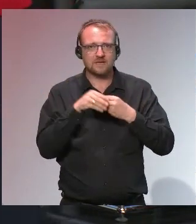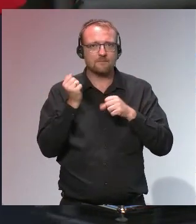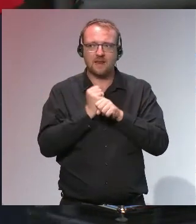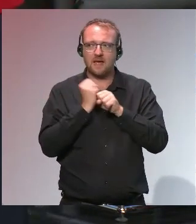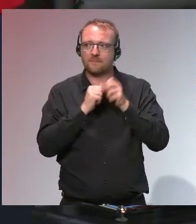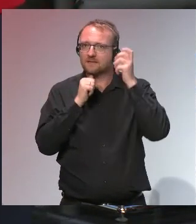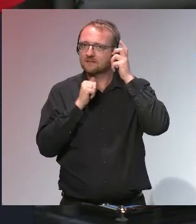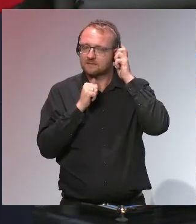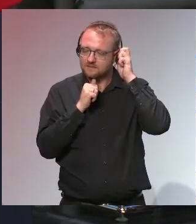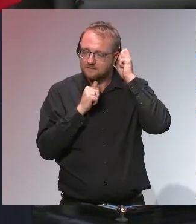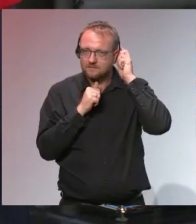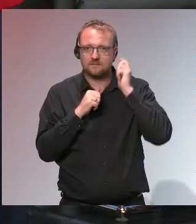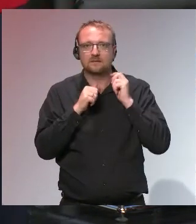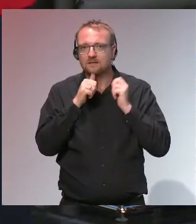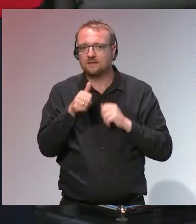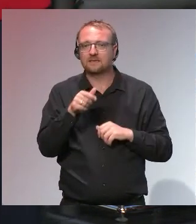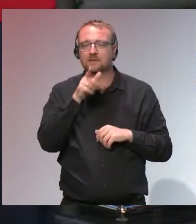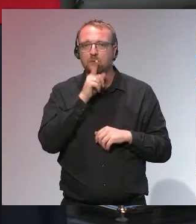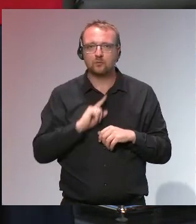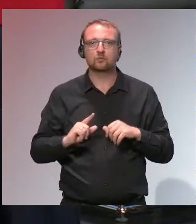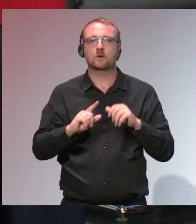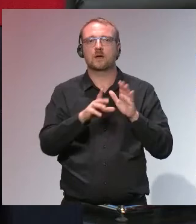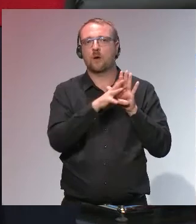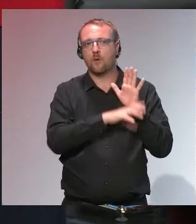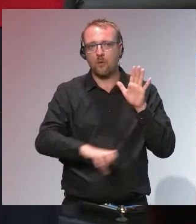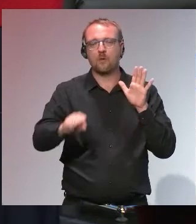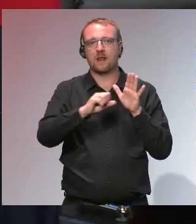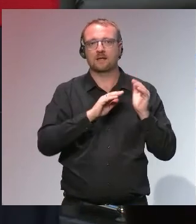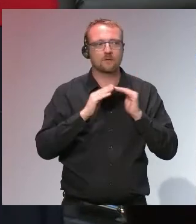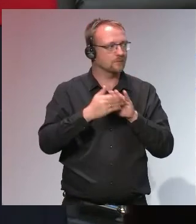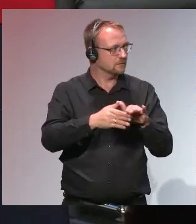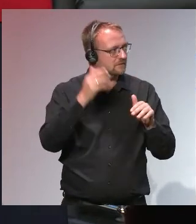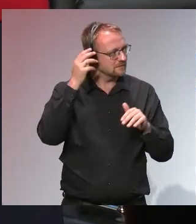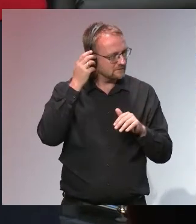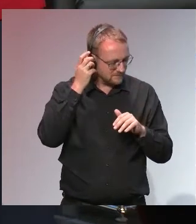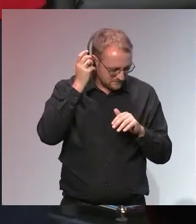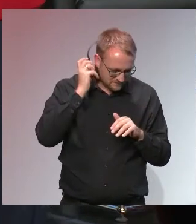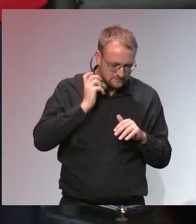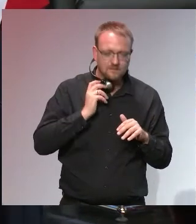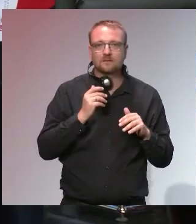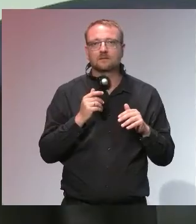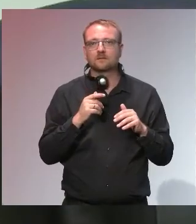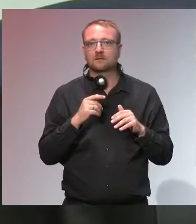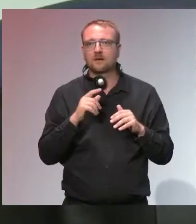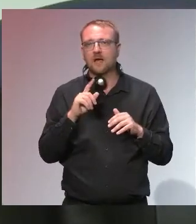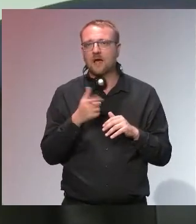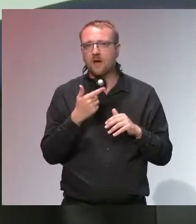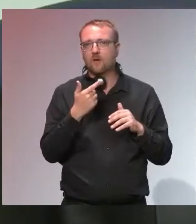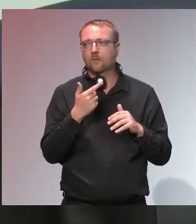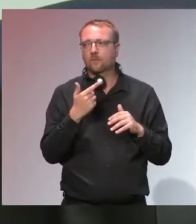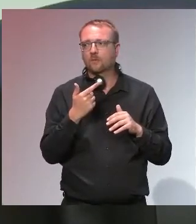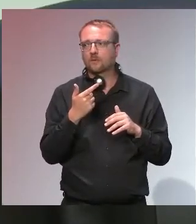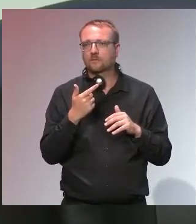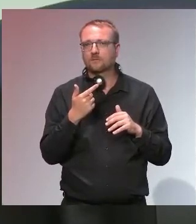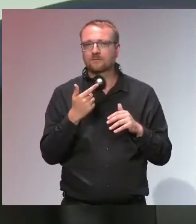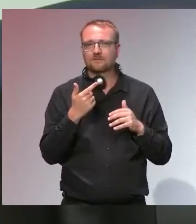die Online-Community ist solidarisch und hilft einander beim Beantworten von Fragen, sondern auch on location.